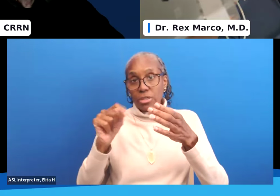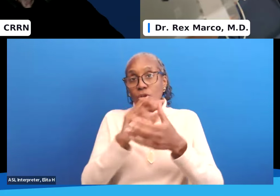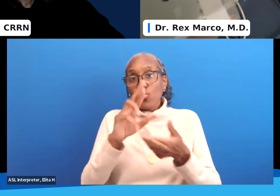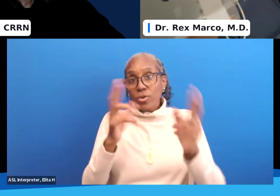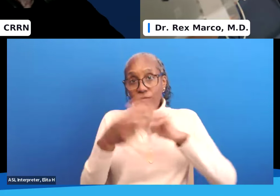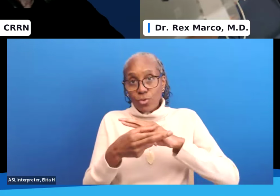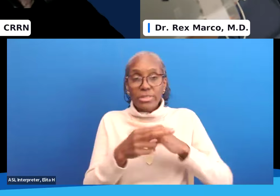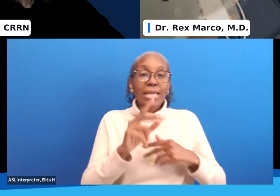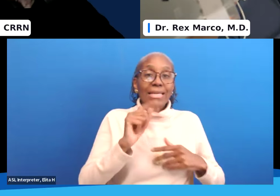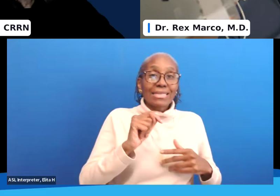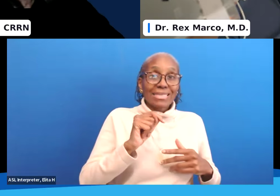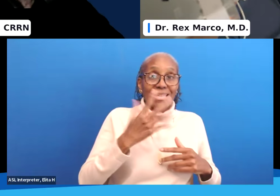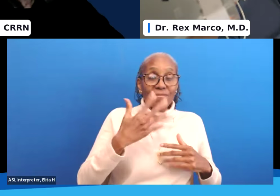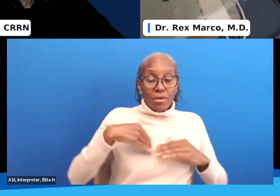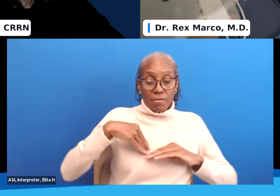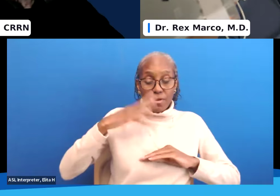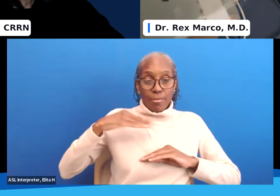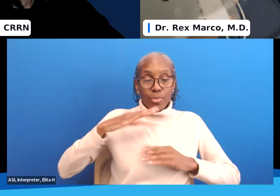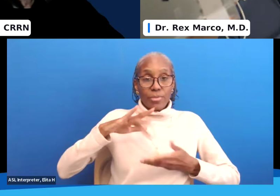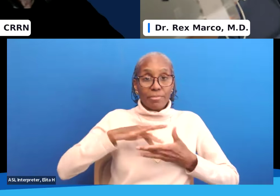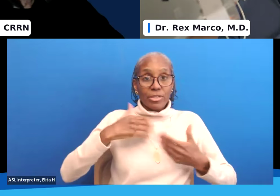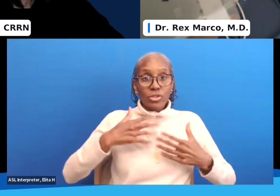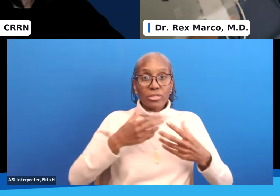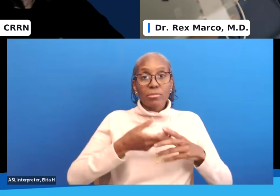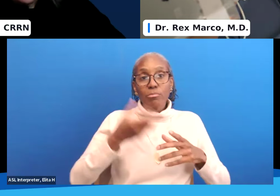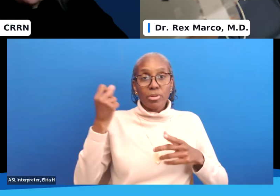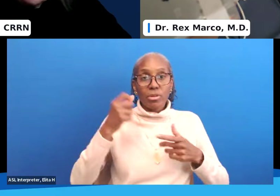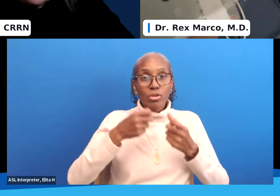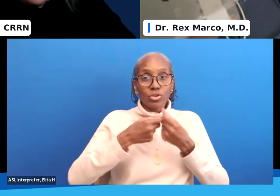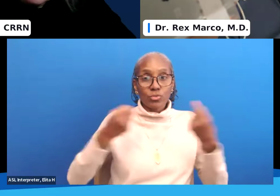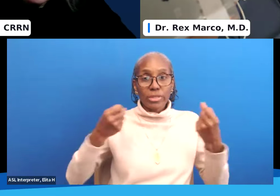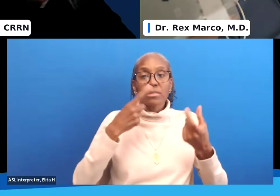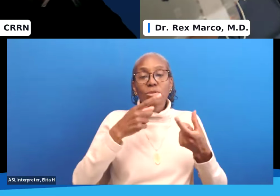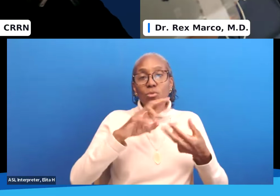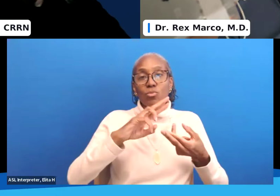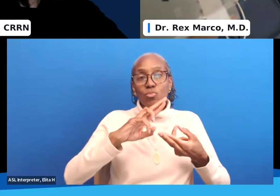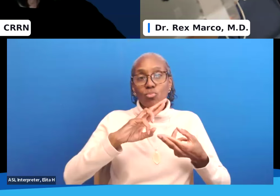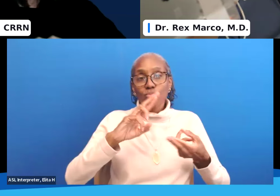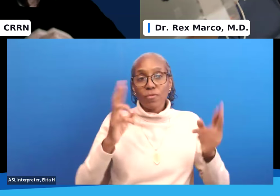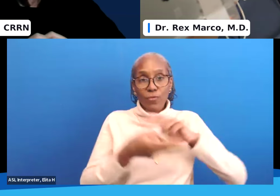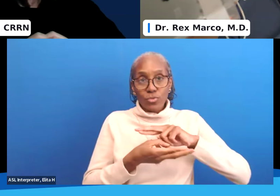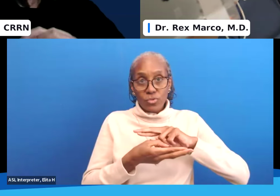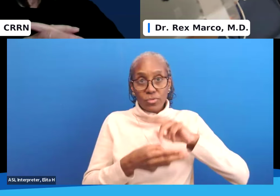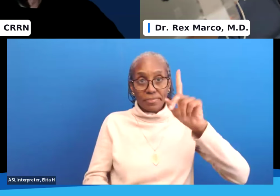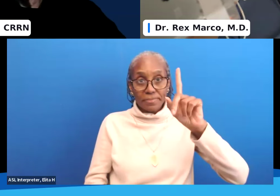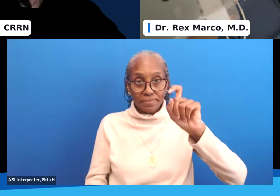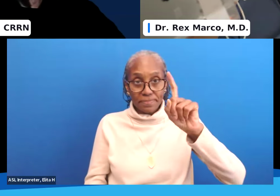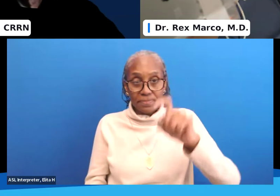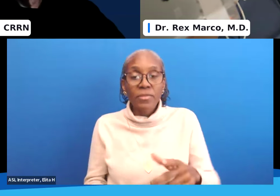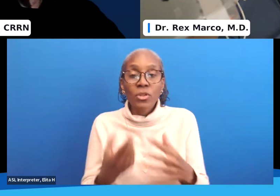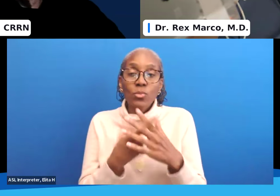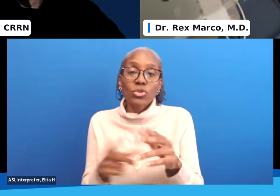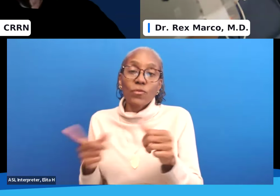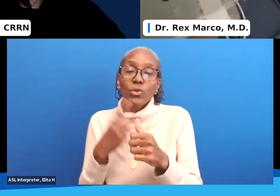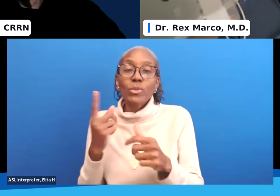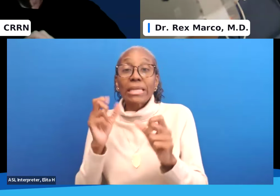T5 level upper mid chest spine that's been pulled apart or stretched, can that be reversed? So we'll start with the